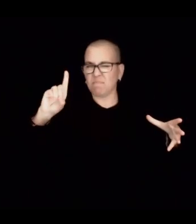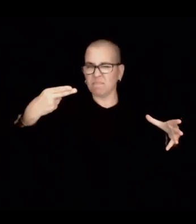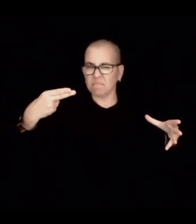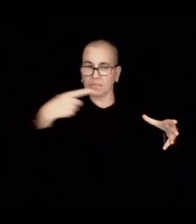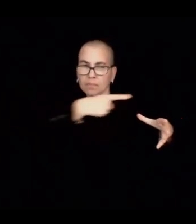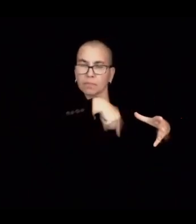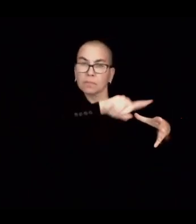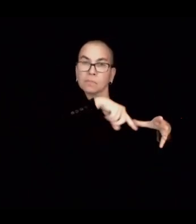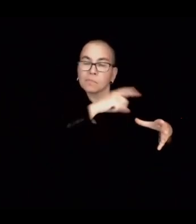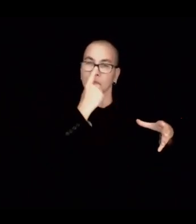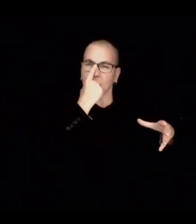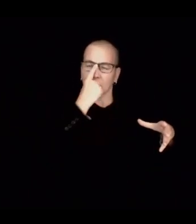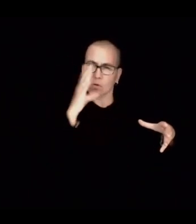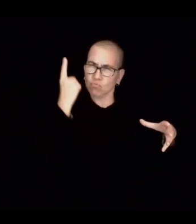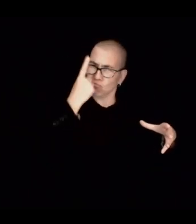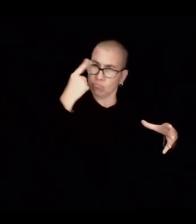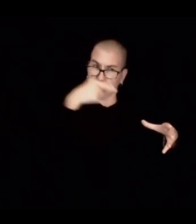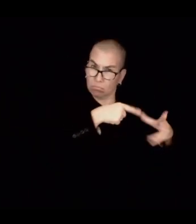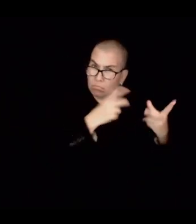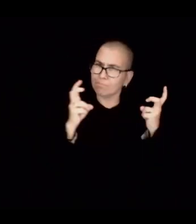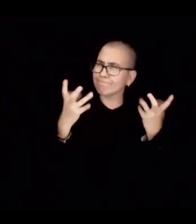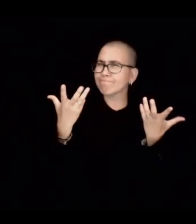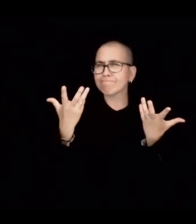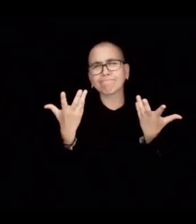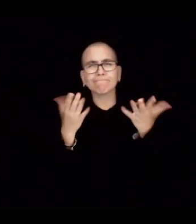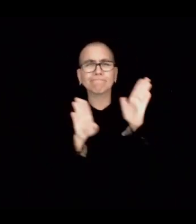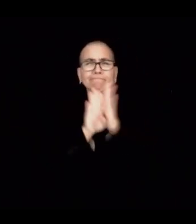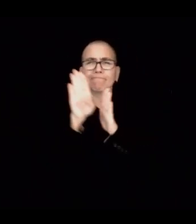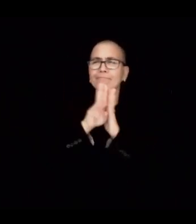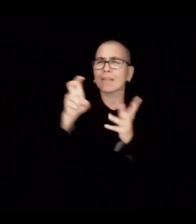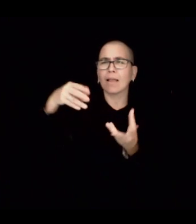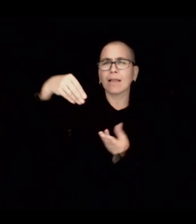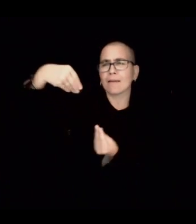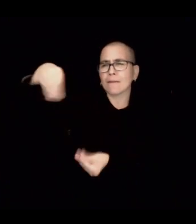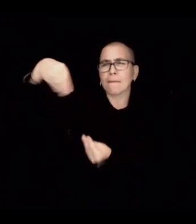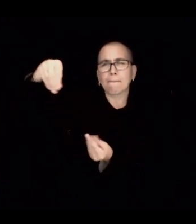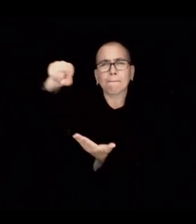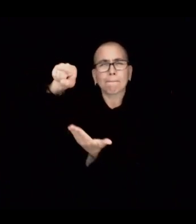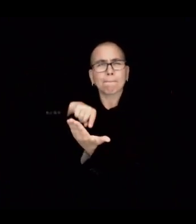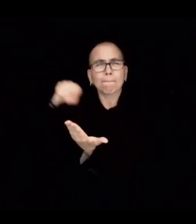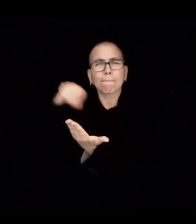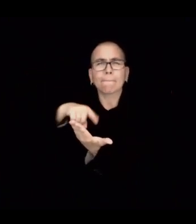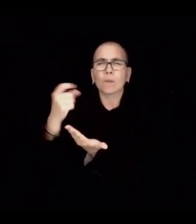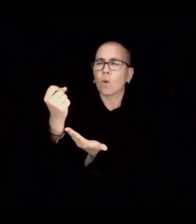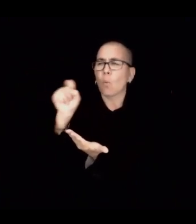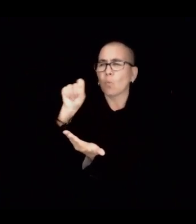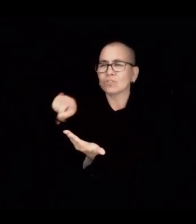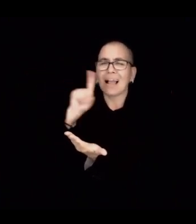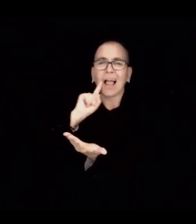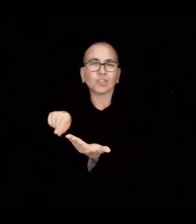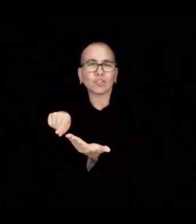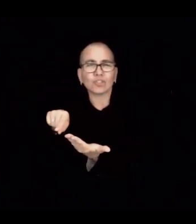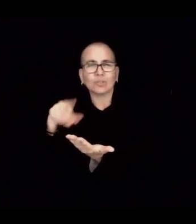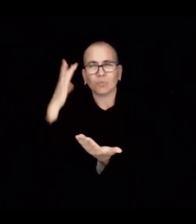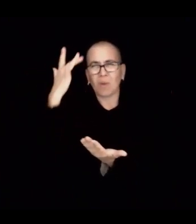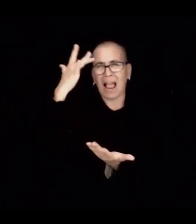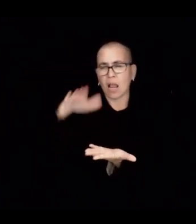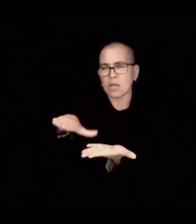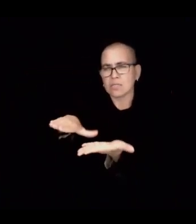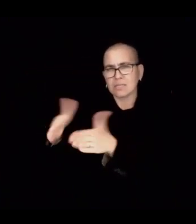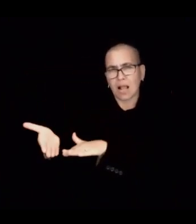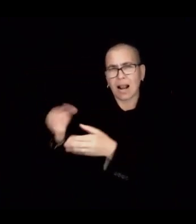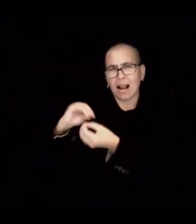been so different between Minnesota and Wisconsin. I know you've been asked about this a couple different times, and it seems that case trends are becoming